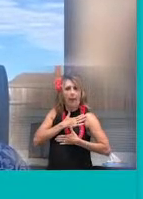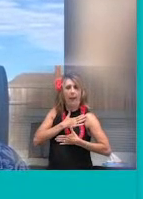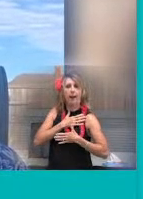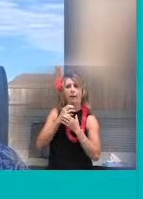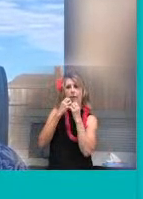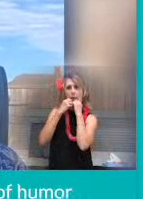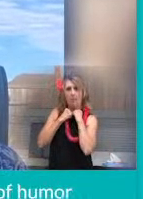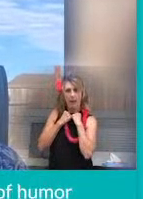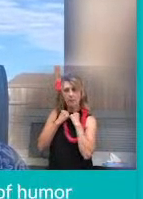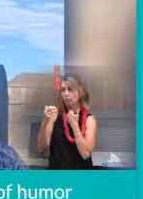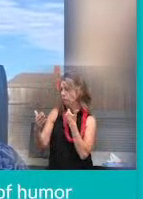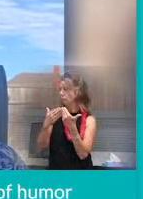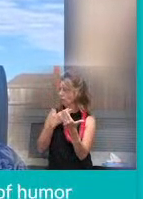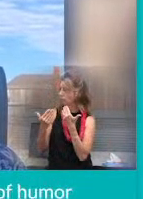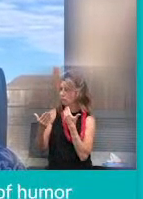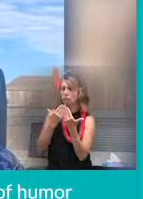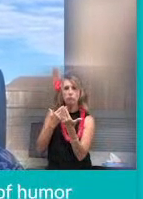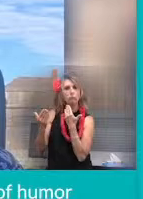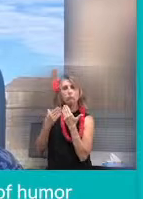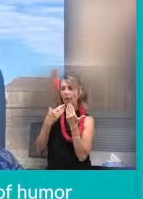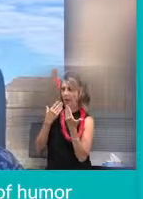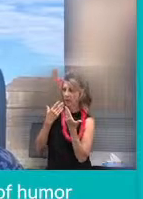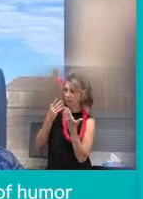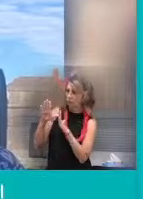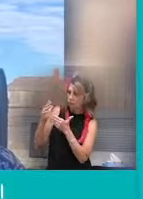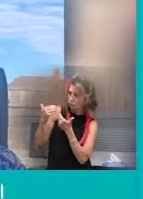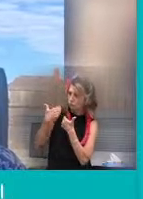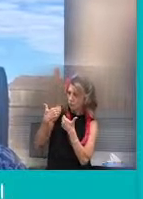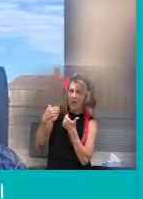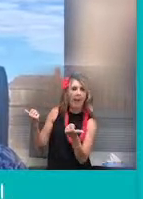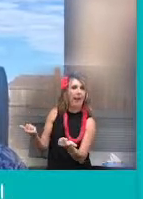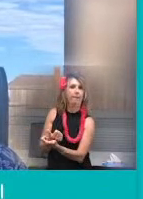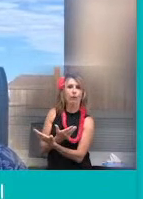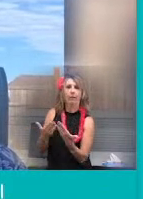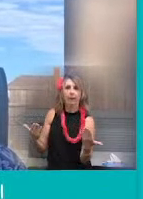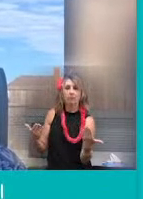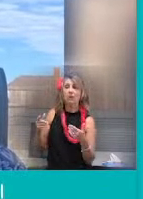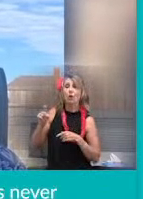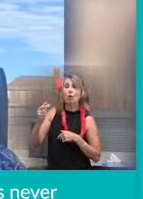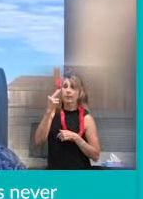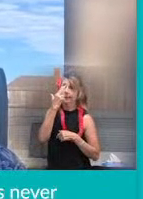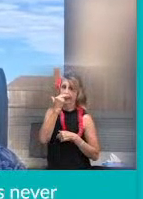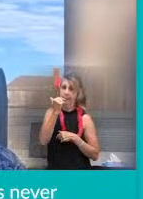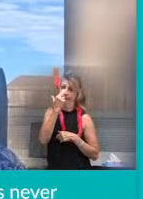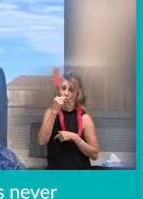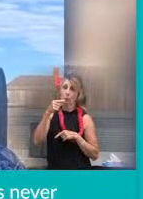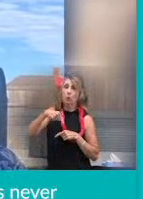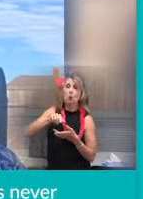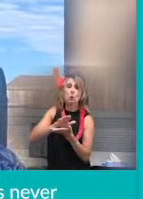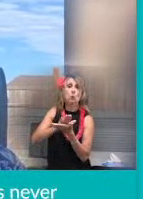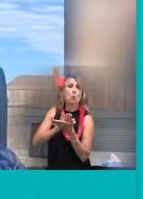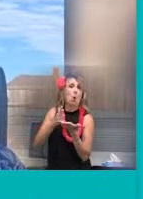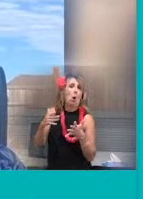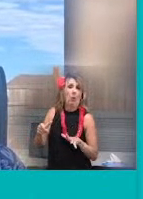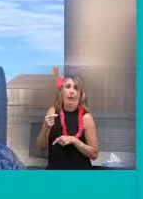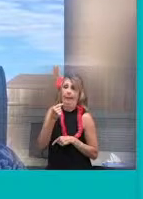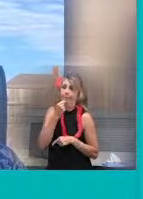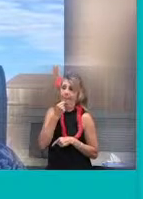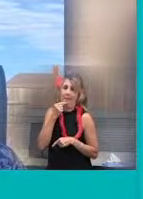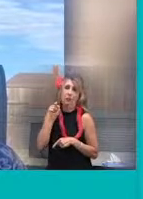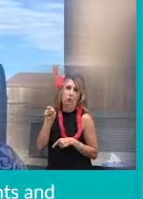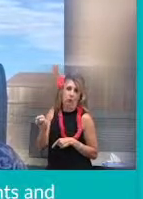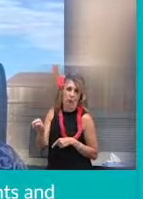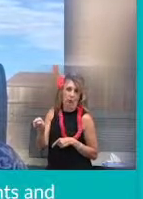what the job, she can be counted on. Her sense of humor is already missed at school. Her commitment to her work has never gone